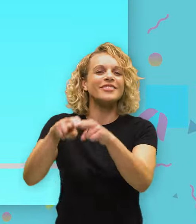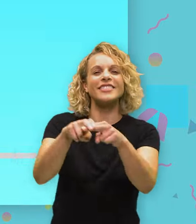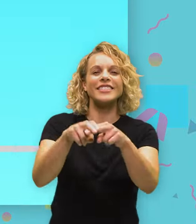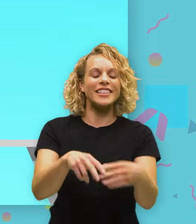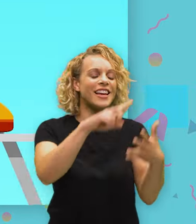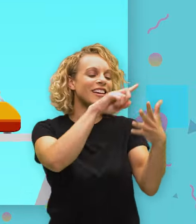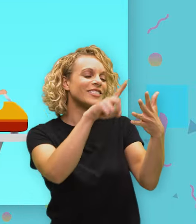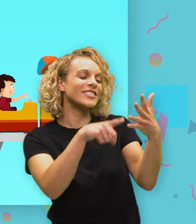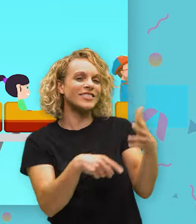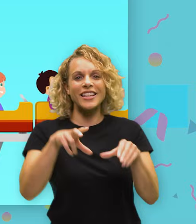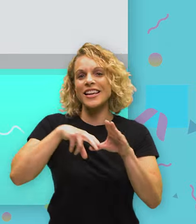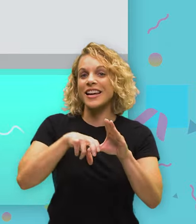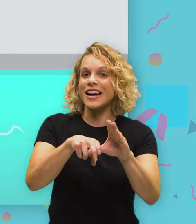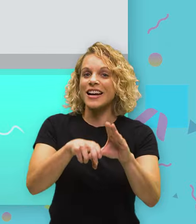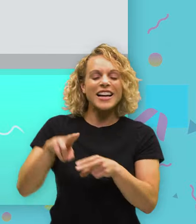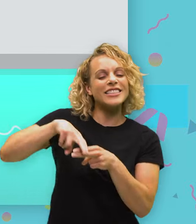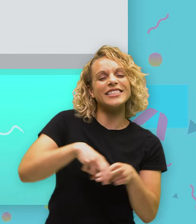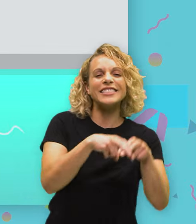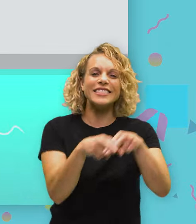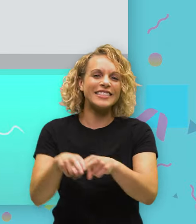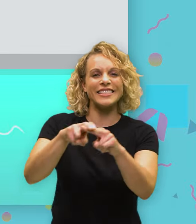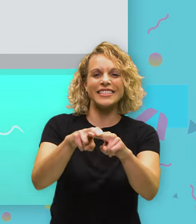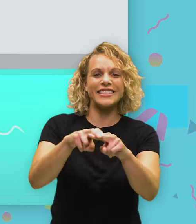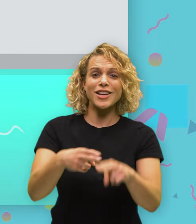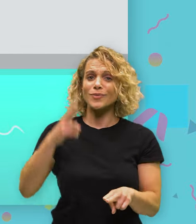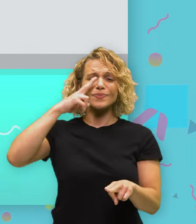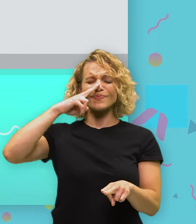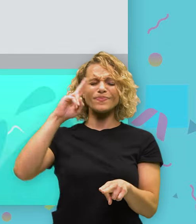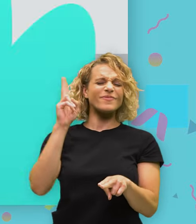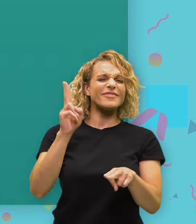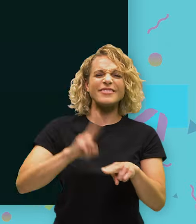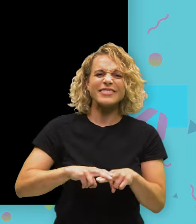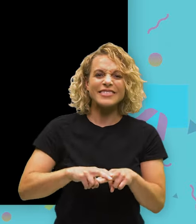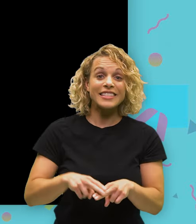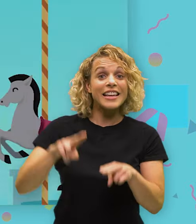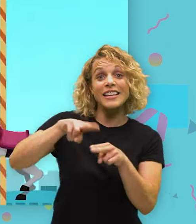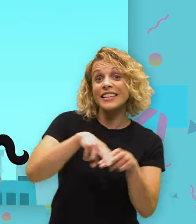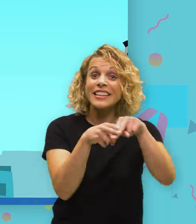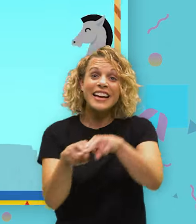So much.